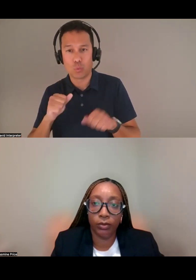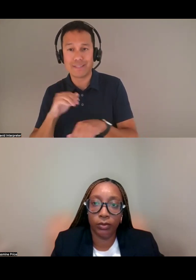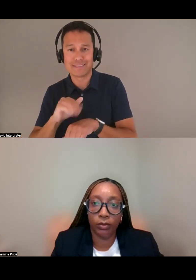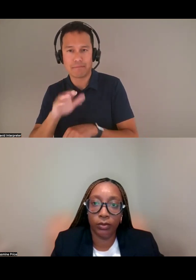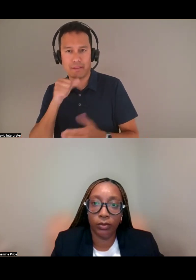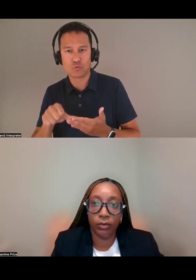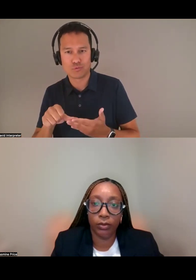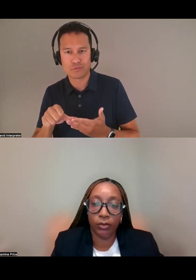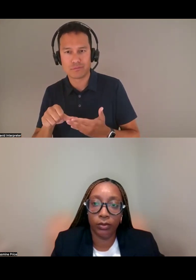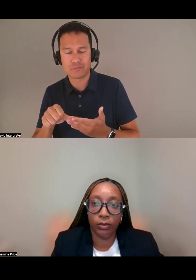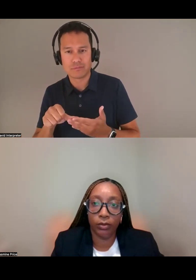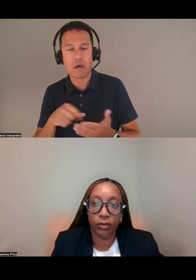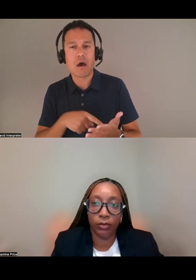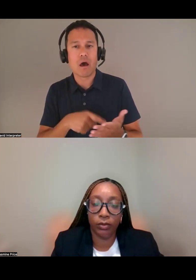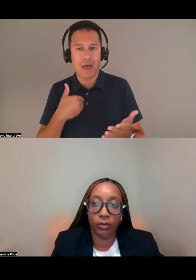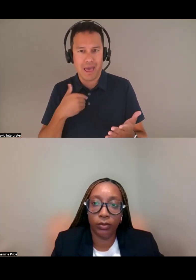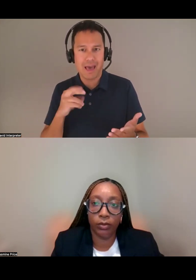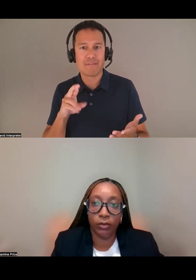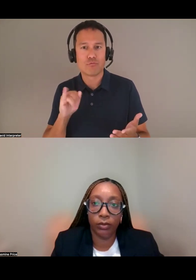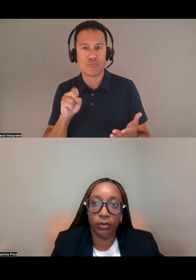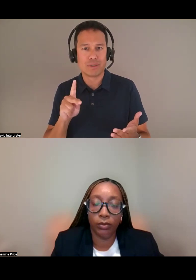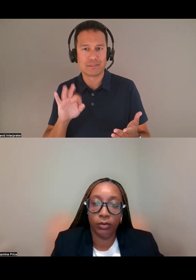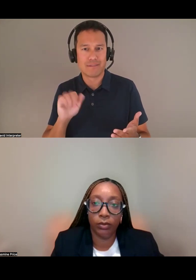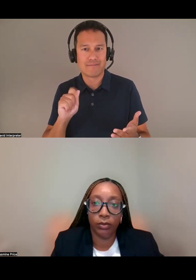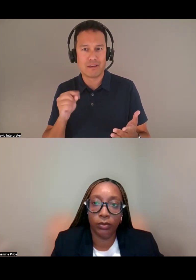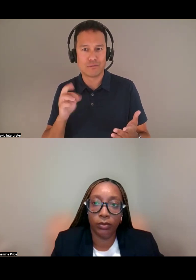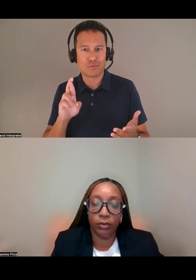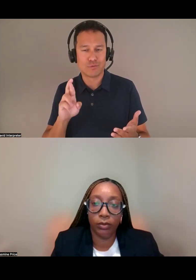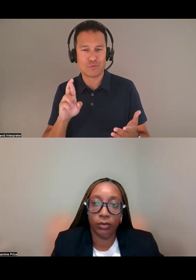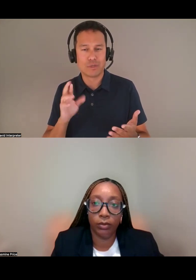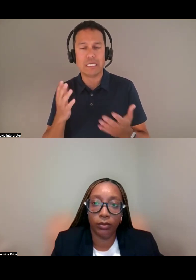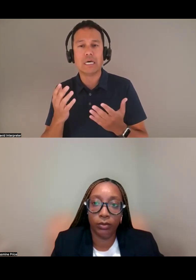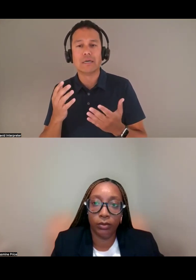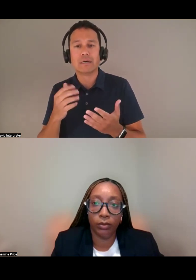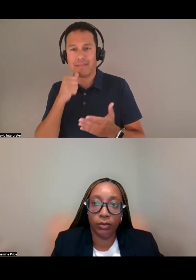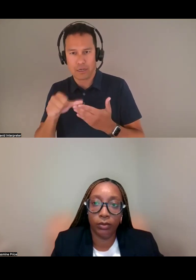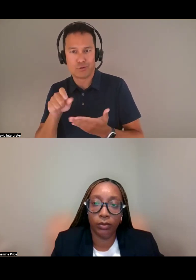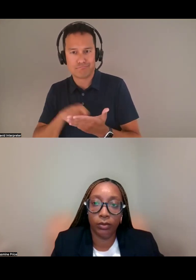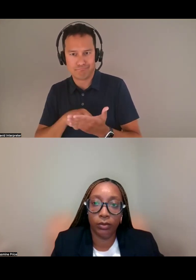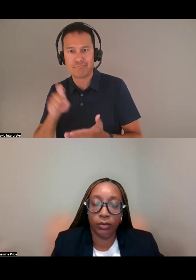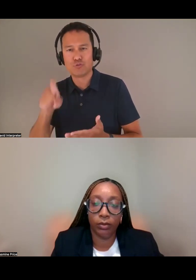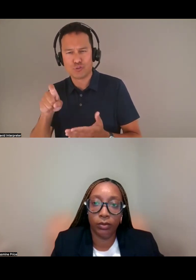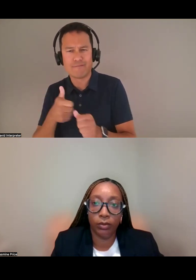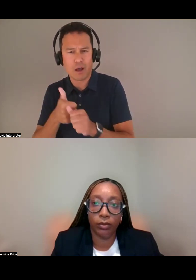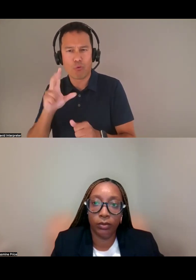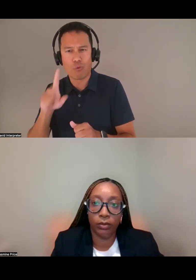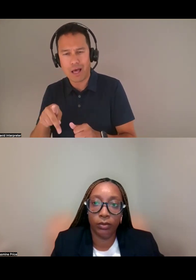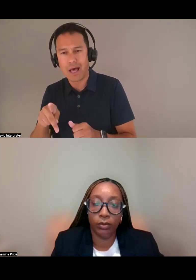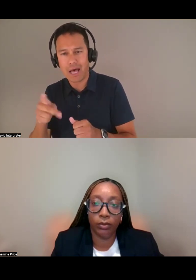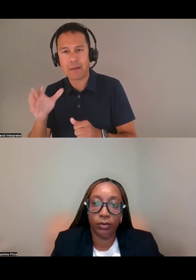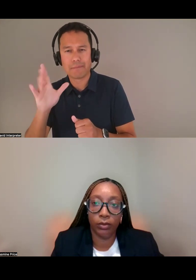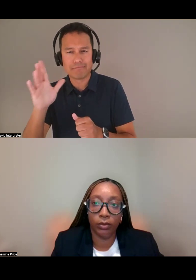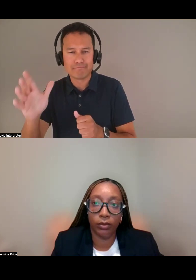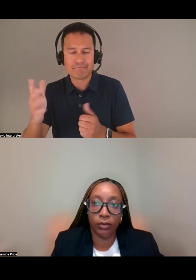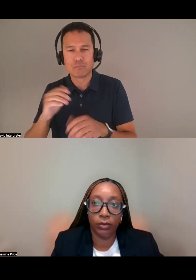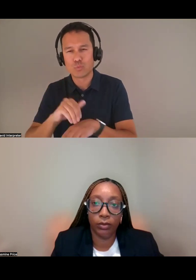were identified as having a risk factor and that they should continue with follow-up and getting needed hearing screens. And we send out information on